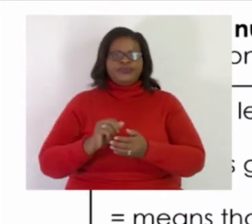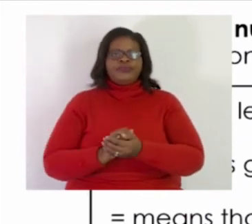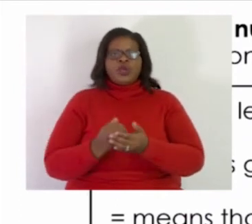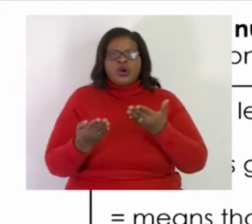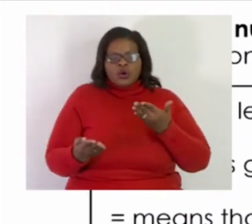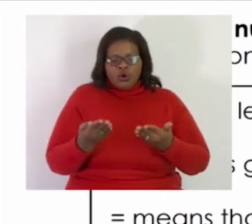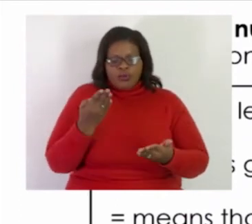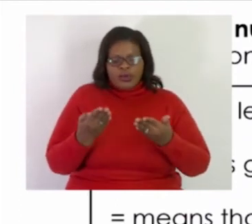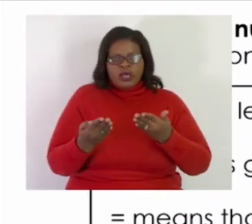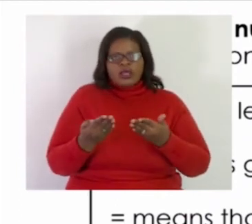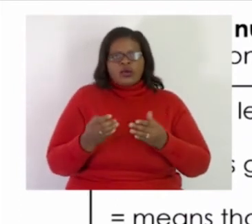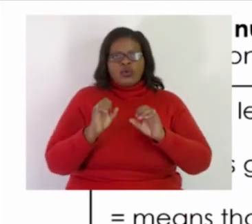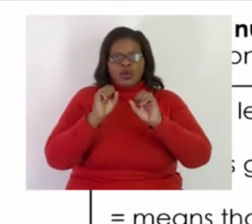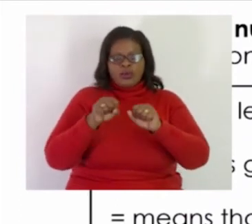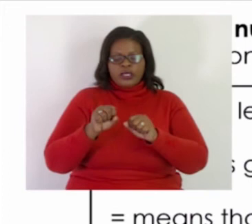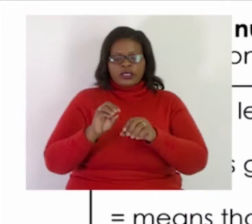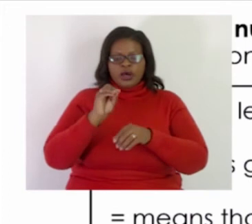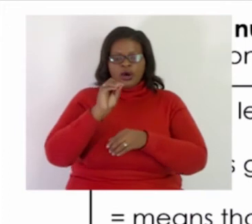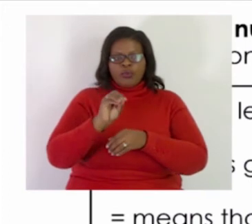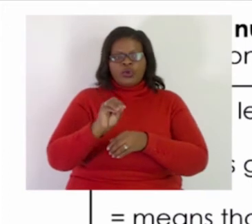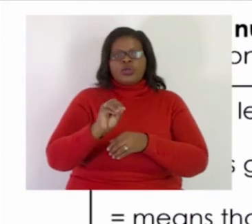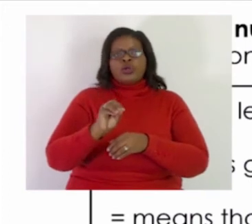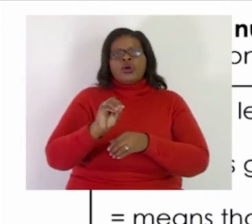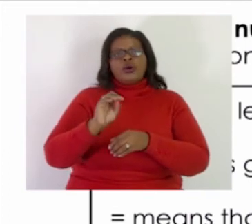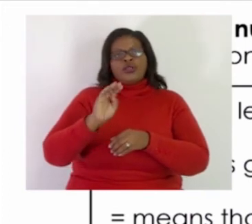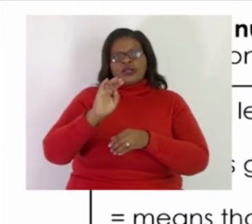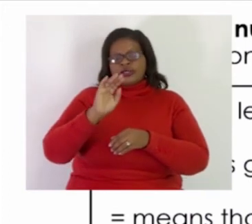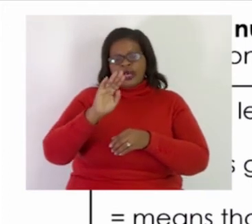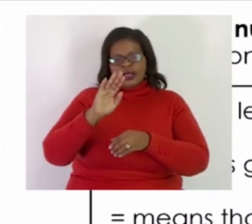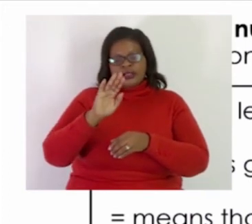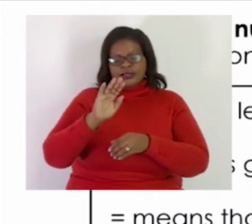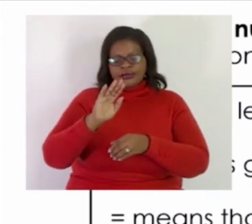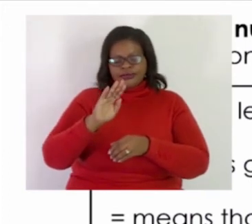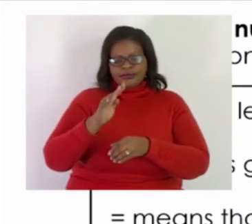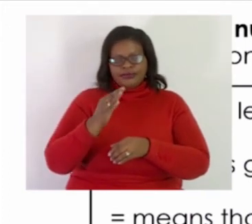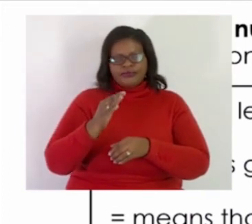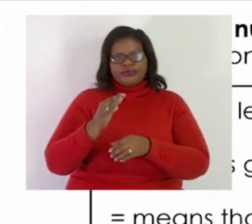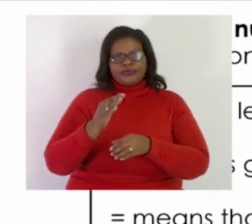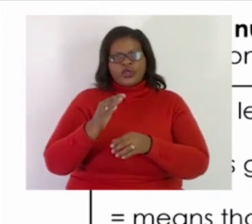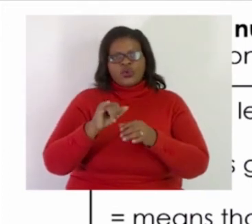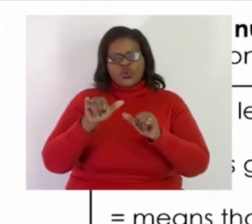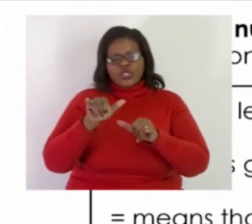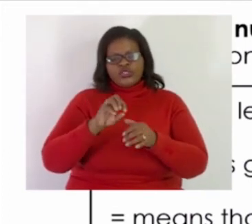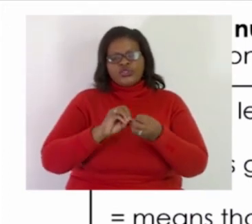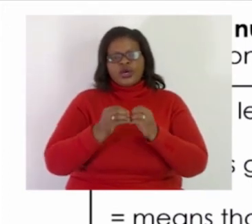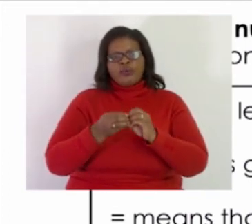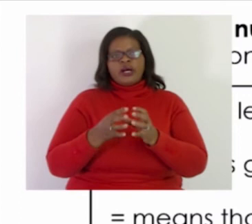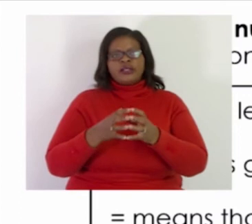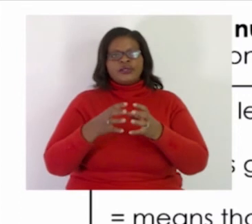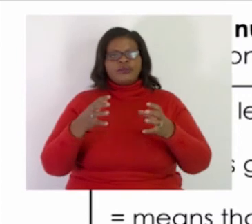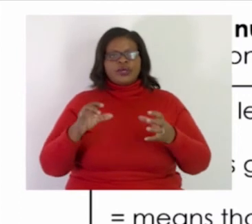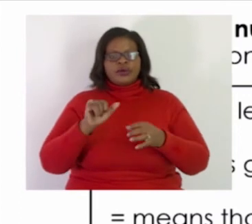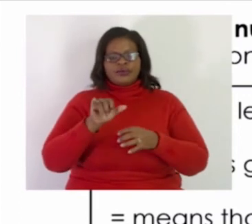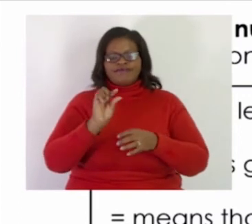the signs that determines whether which number is bigger than the other. So